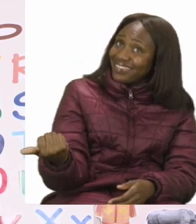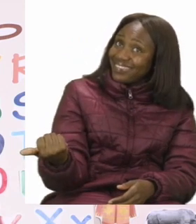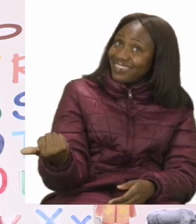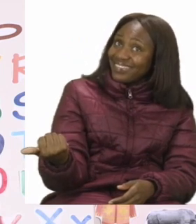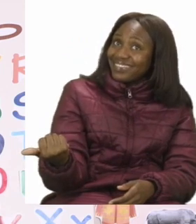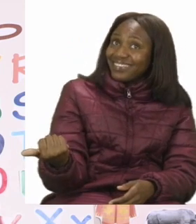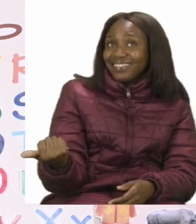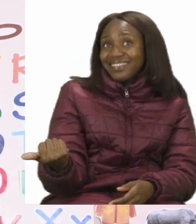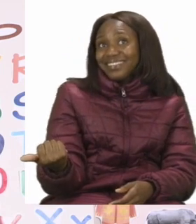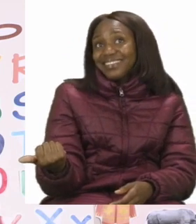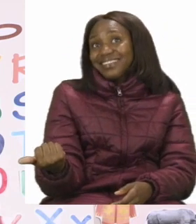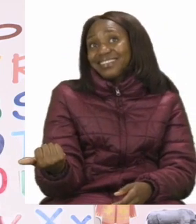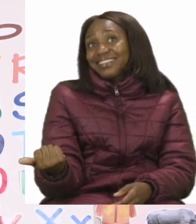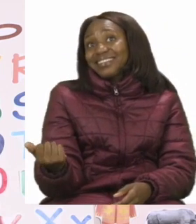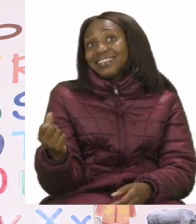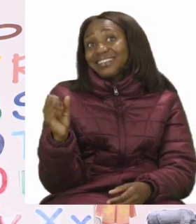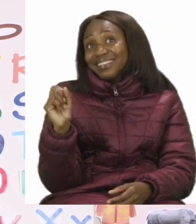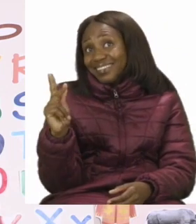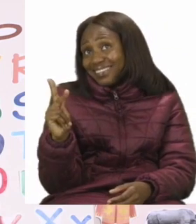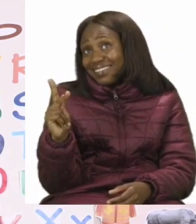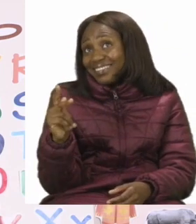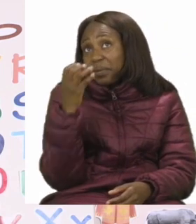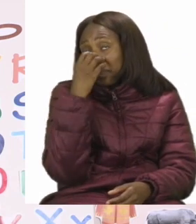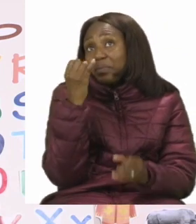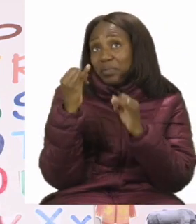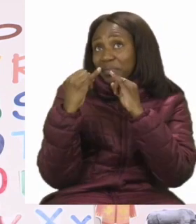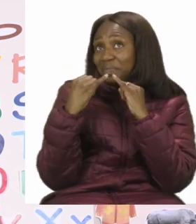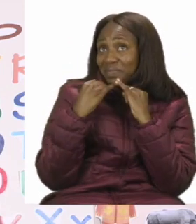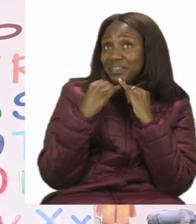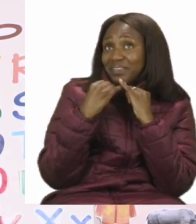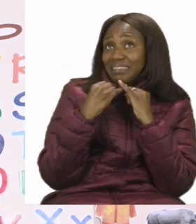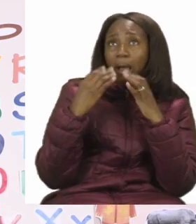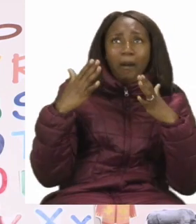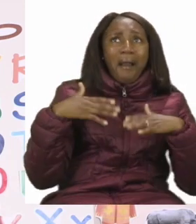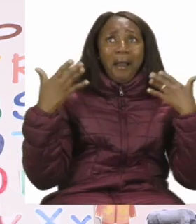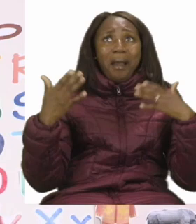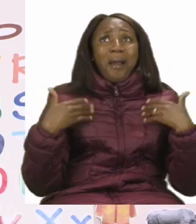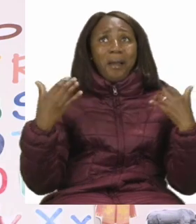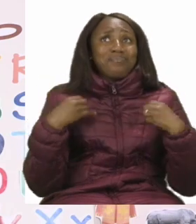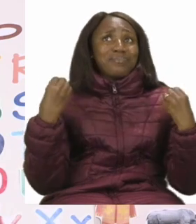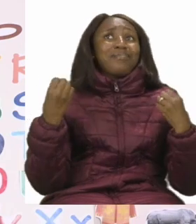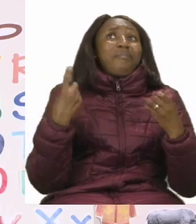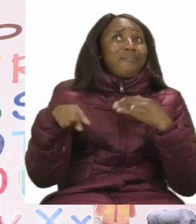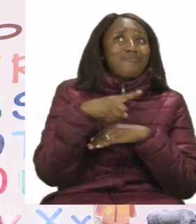here! Hello, Zoshi! Well, Zoshi told me earlier that he's very excited for the park,